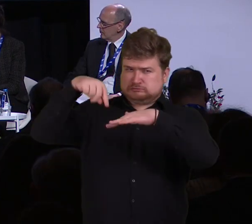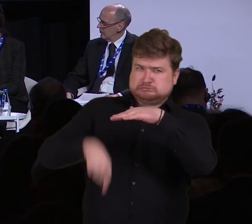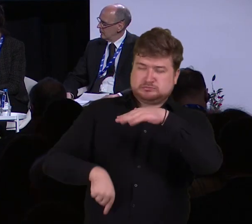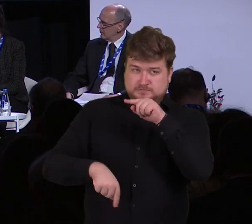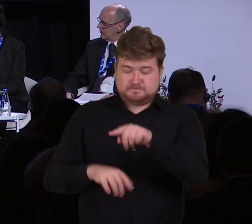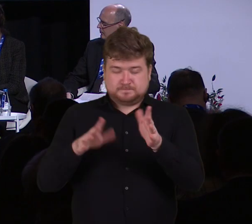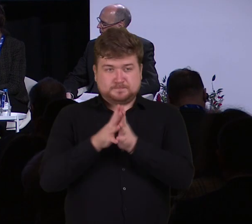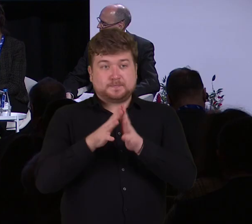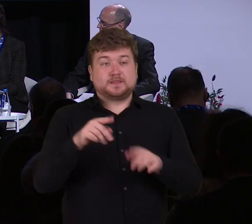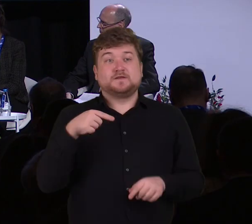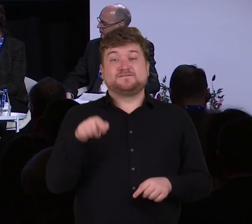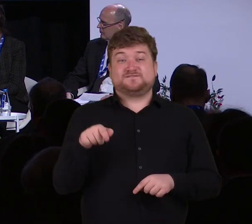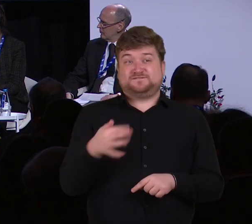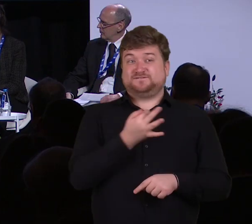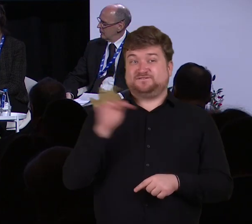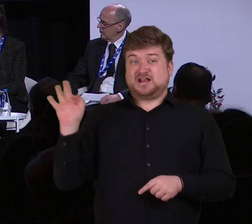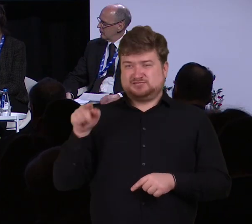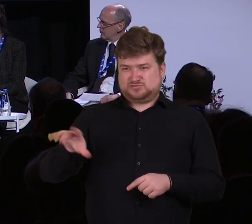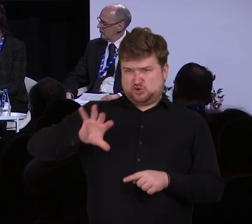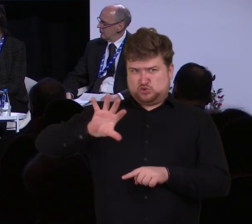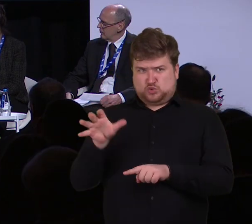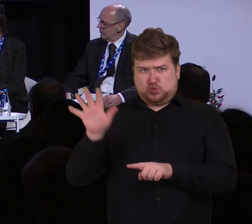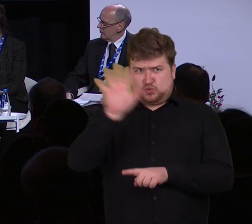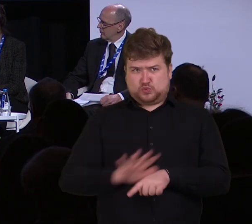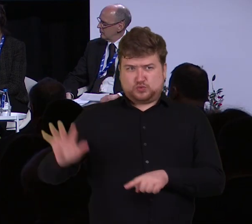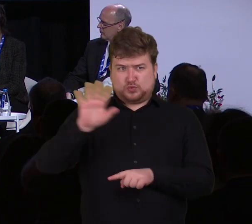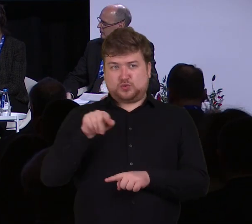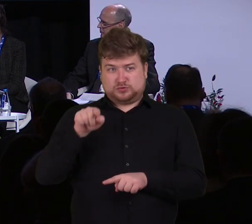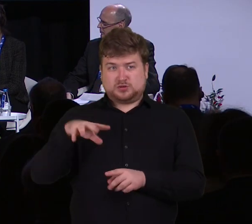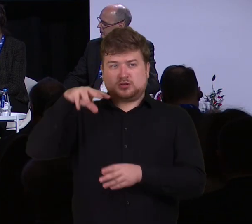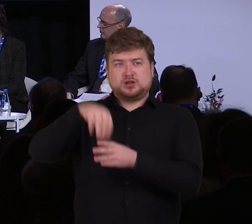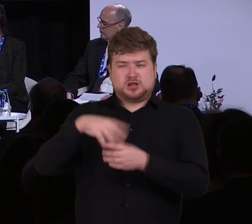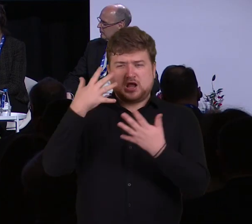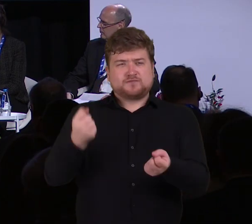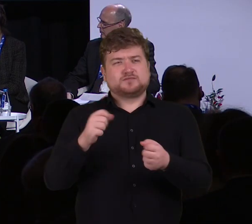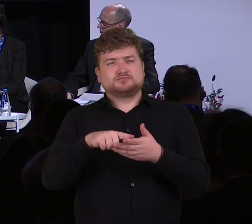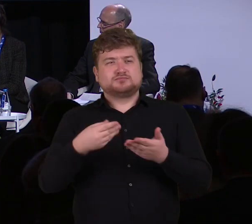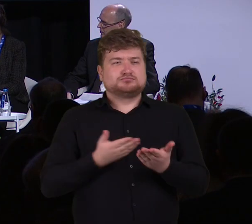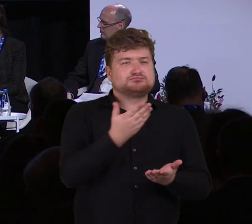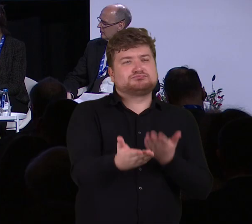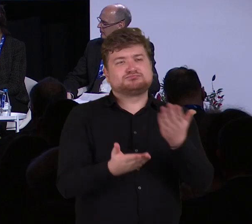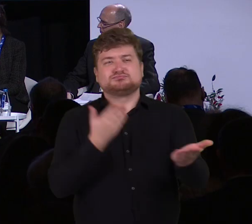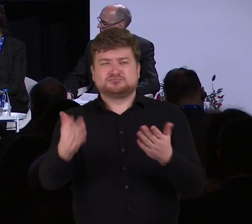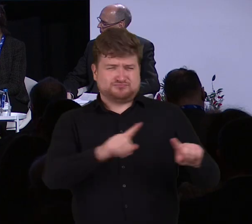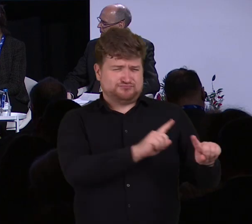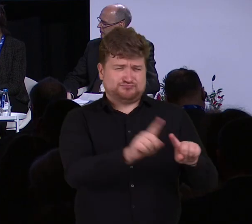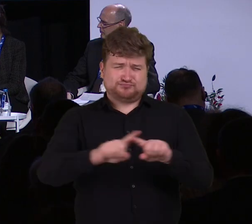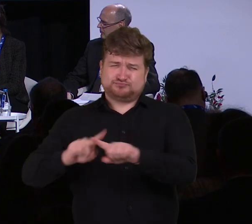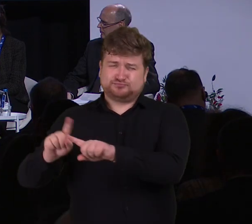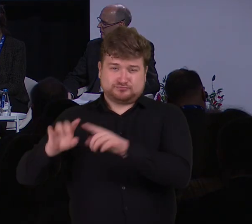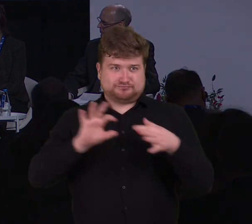said, coordinated by the one partnership agreement by your agency or in help of your agency,